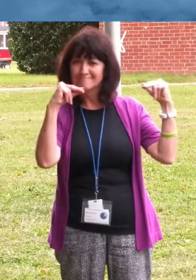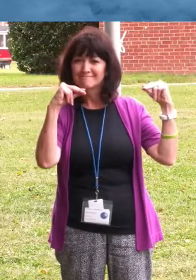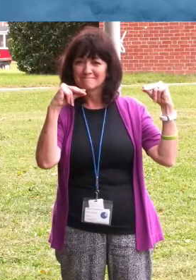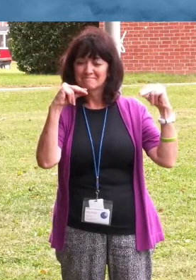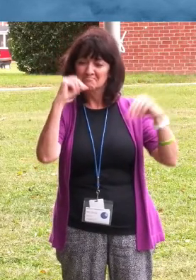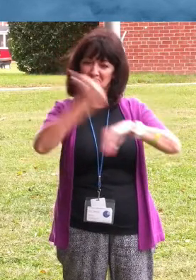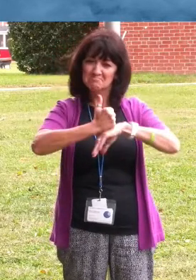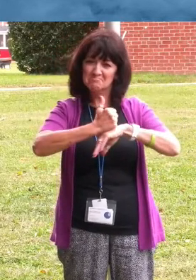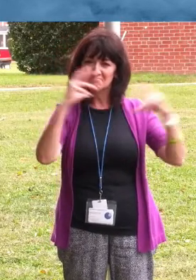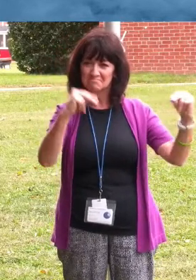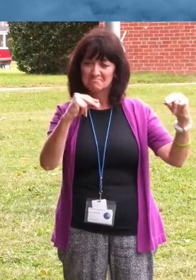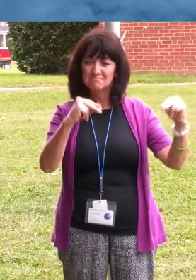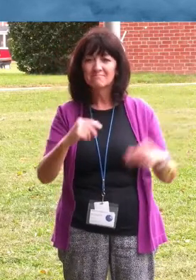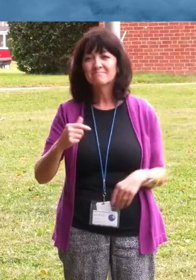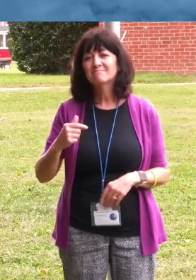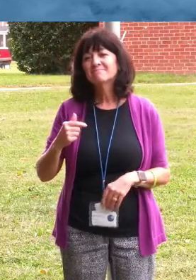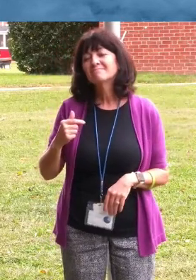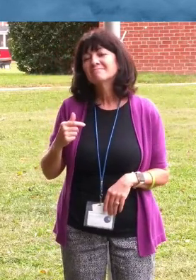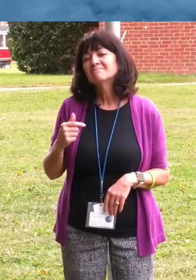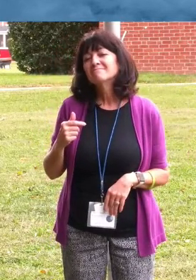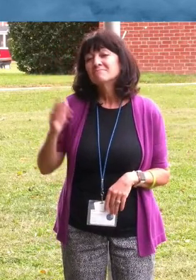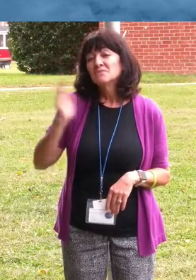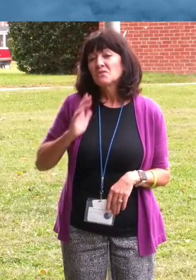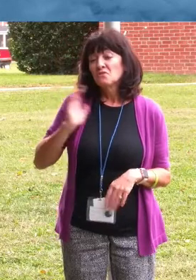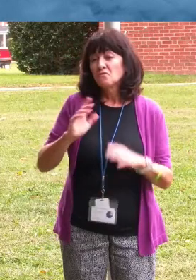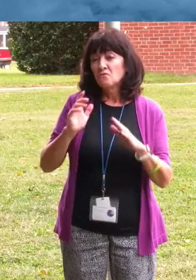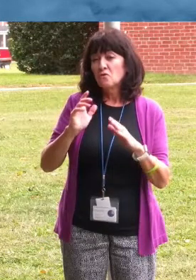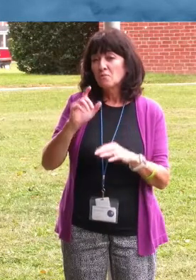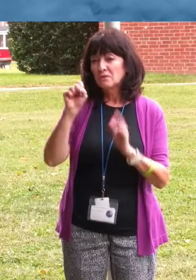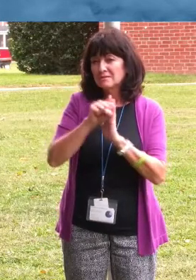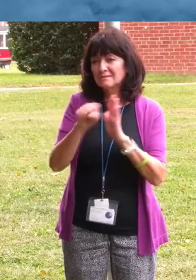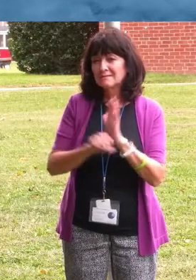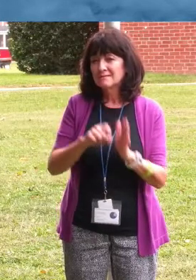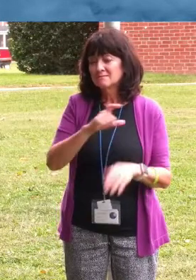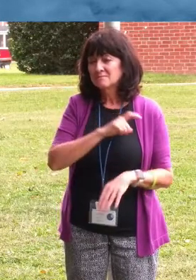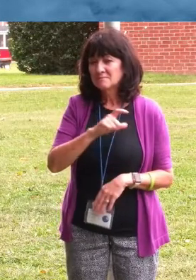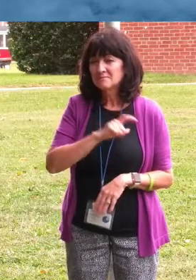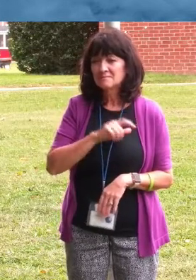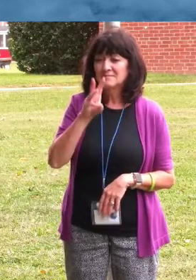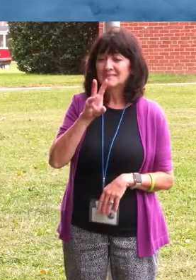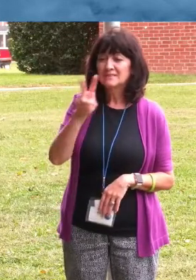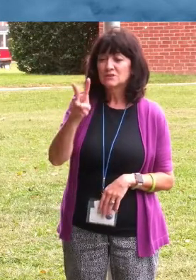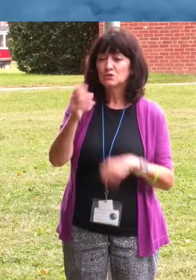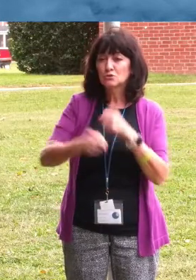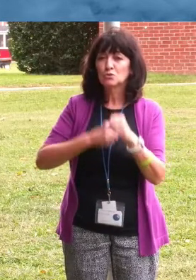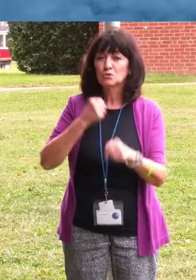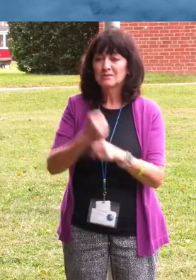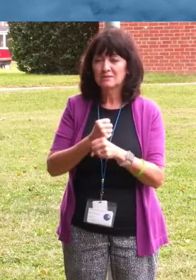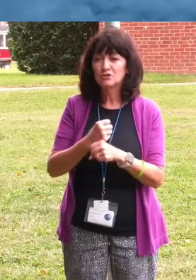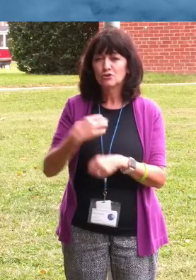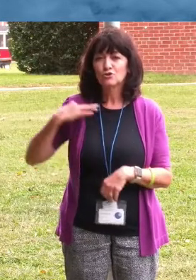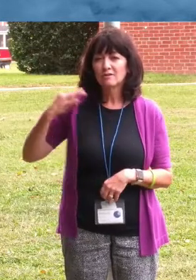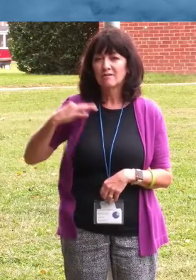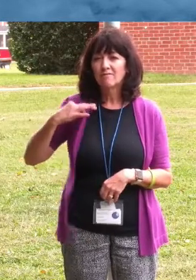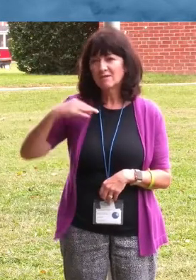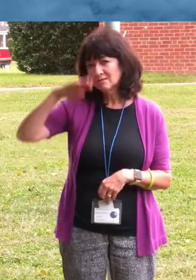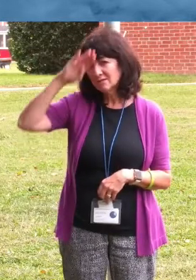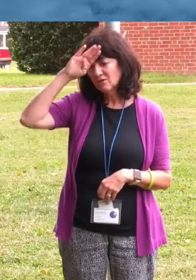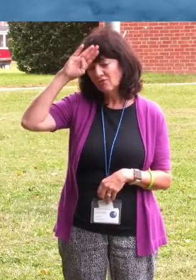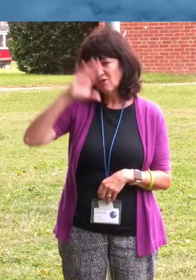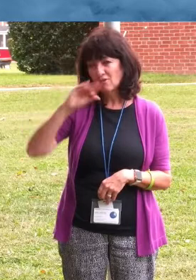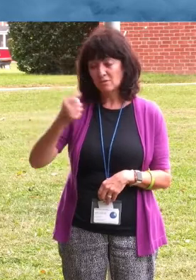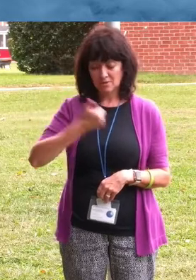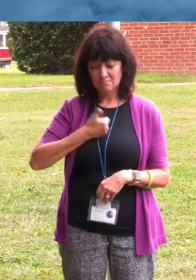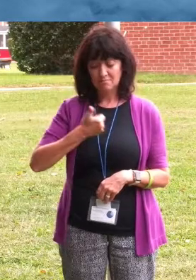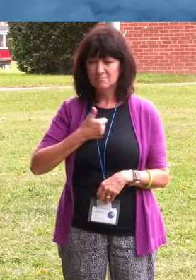state trooper, Delaware National Guardsman, and about a 62-year member of Volunteer Fire Company, I've always been interested in